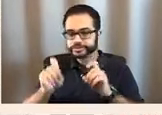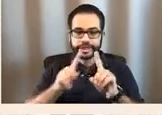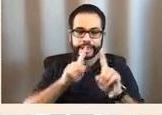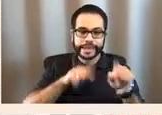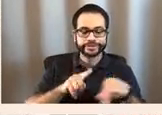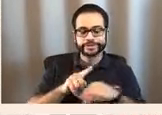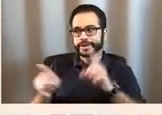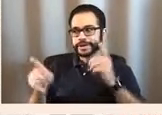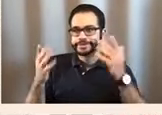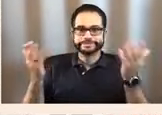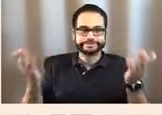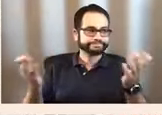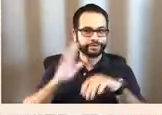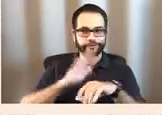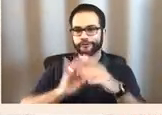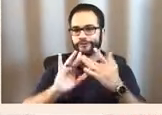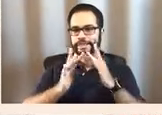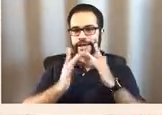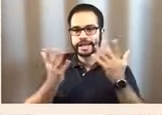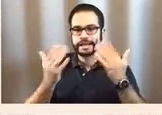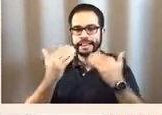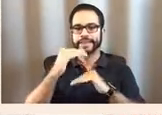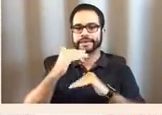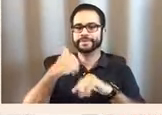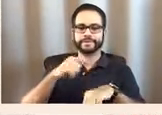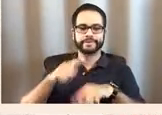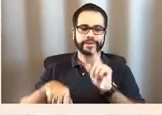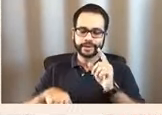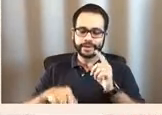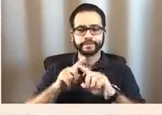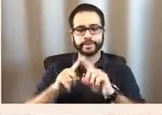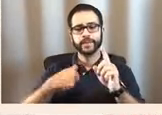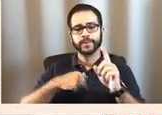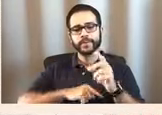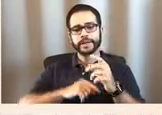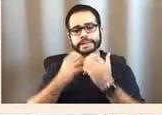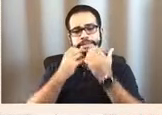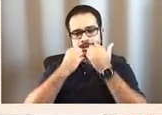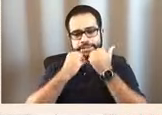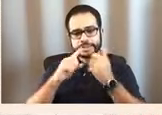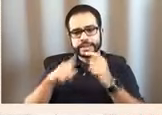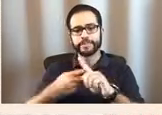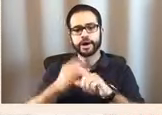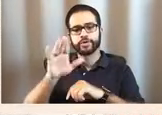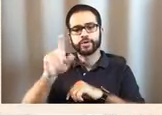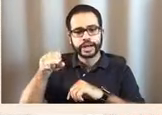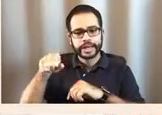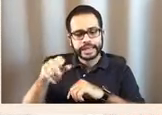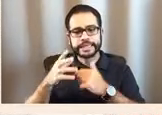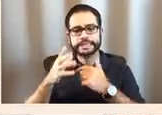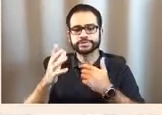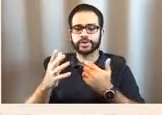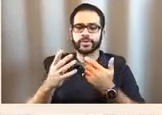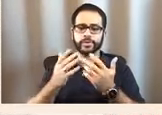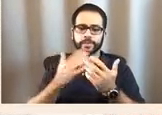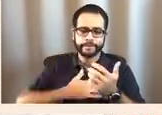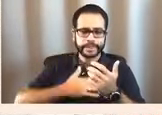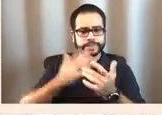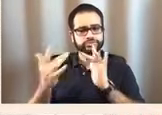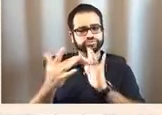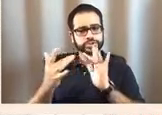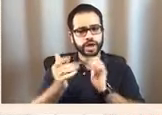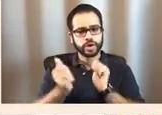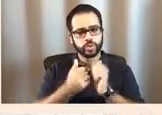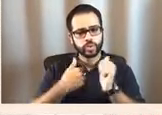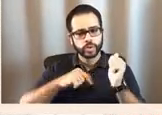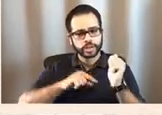virtual world doesn't allow that, but we care about what you need and want to find out about. So feel free to reach out and we will